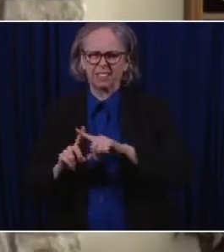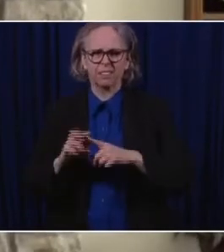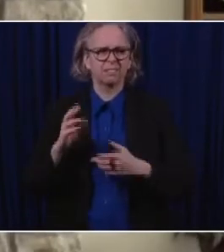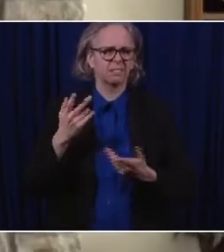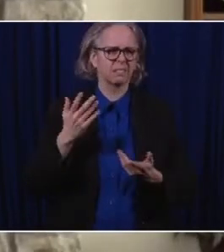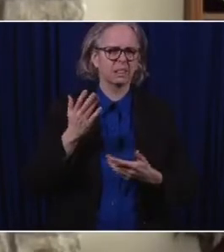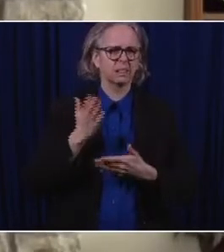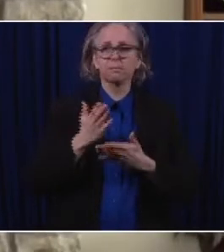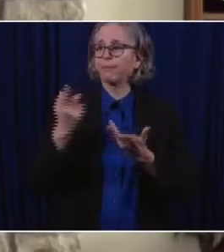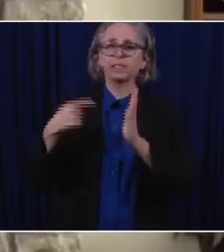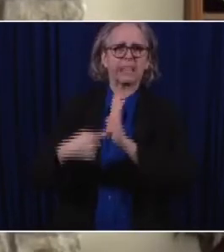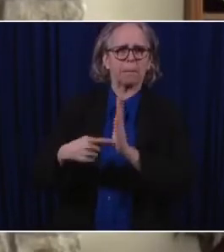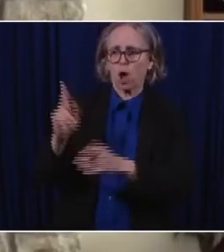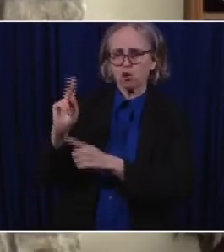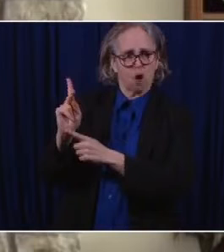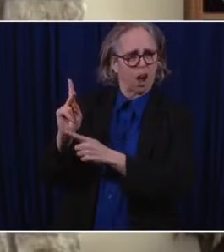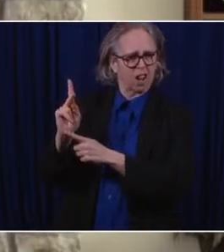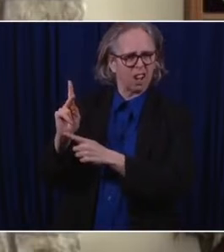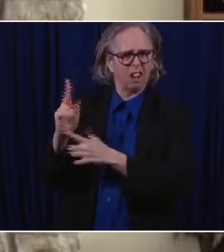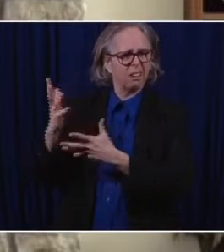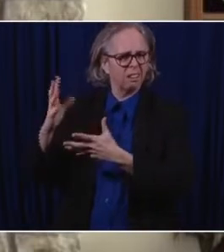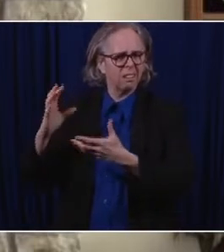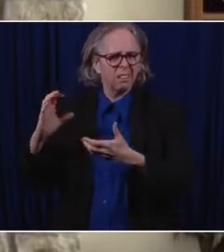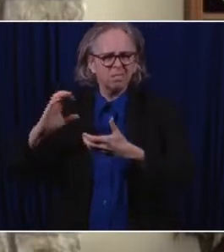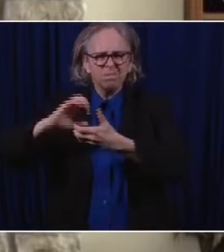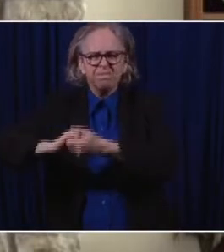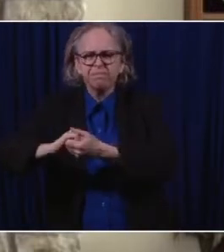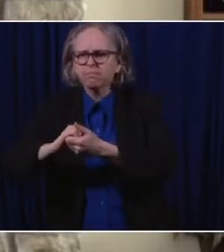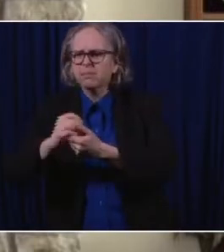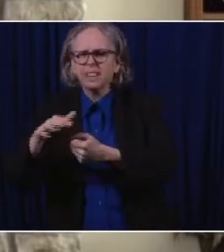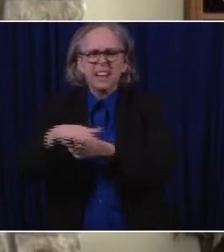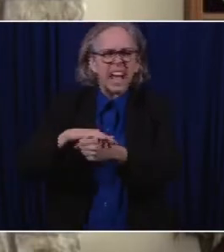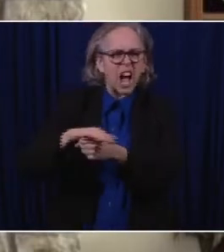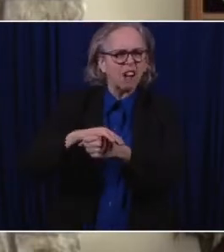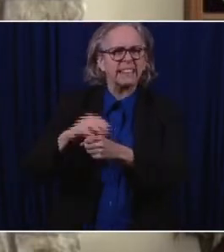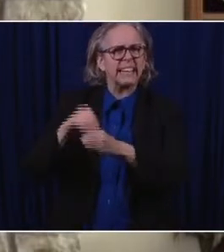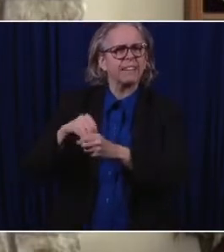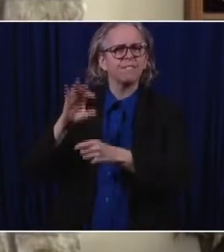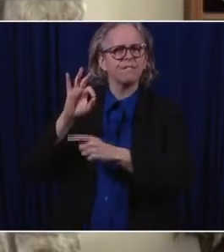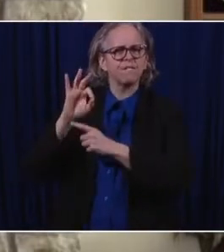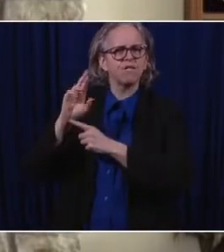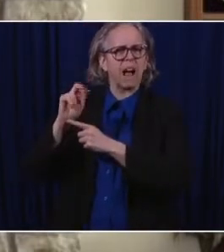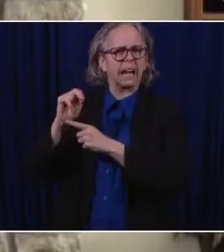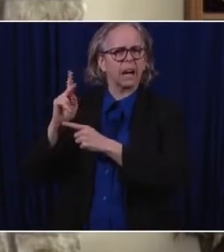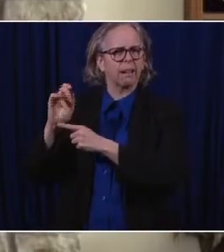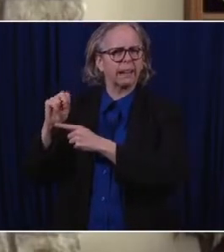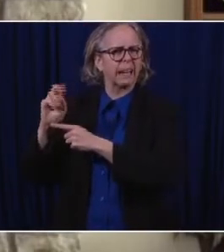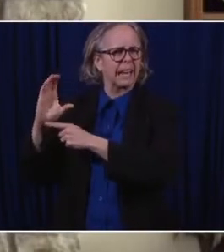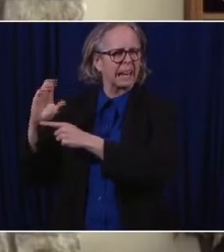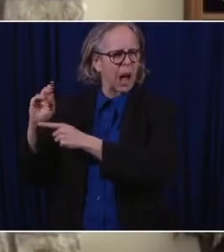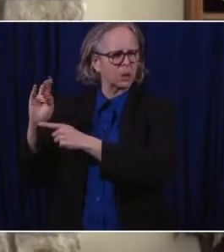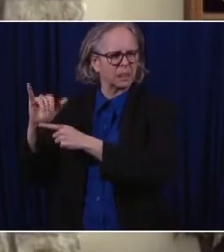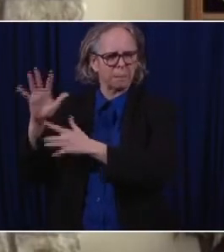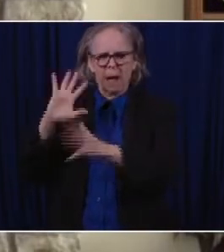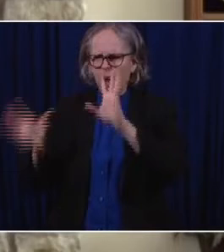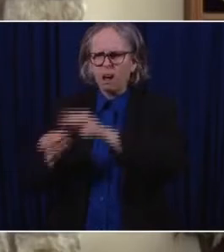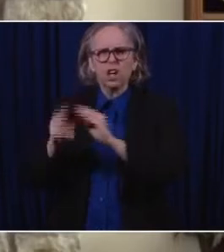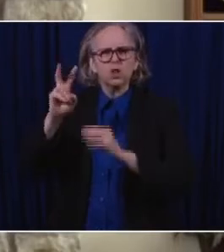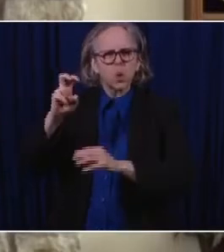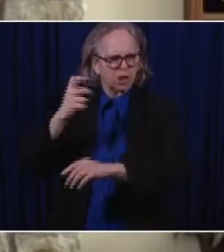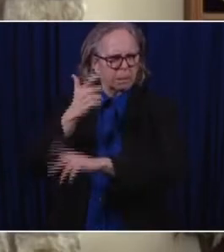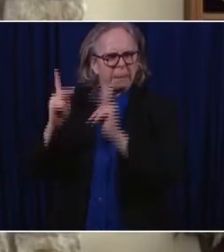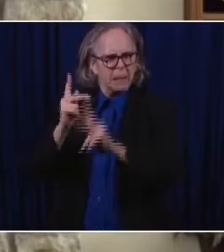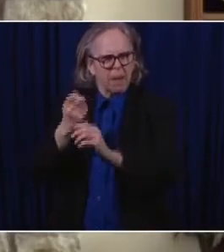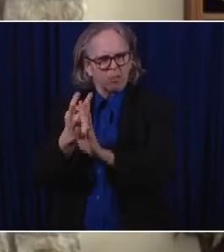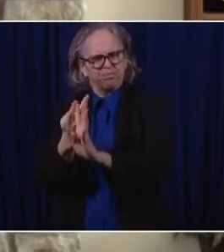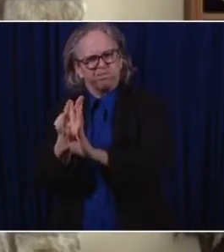large clinic in Franklin County to up in Allen County, the public health department traveling to individual school